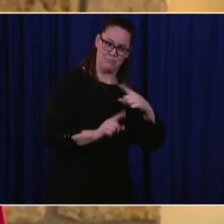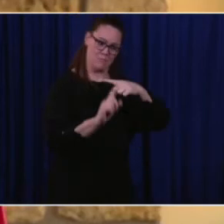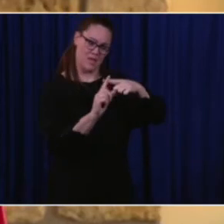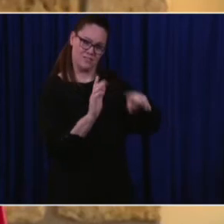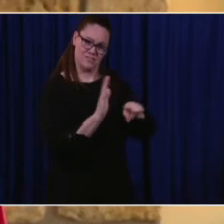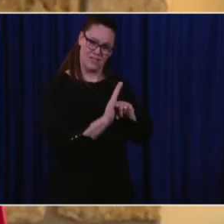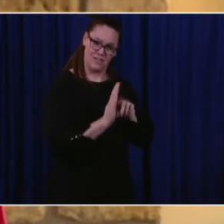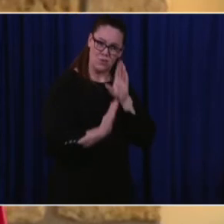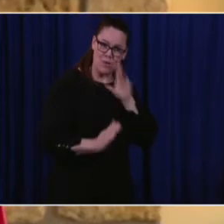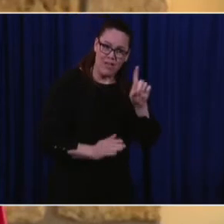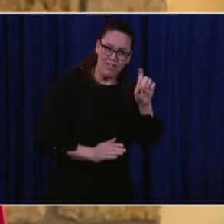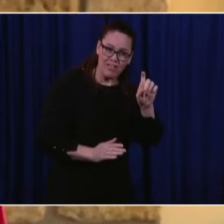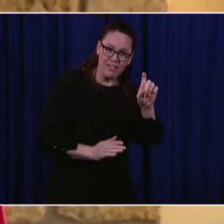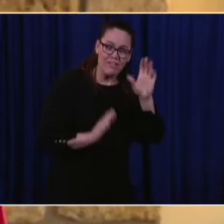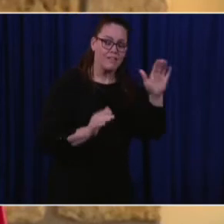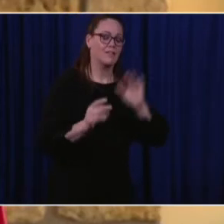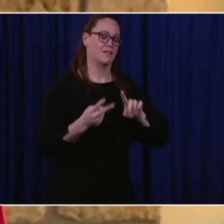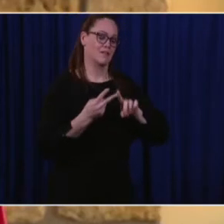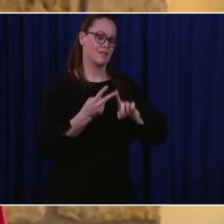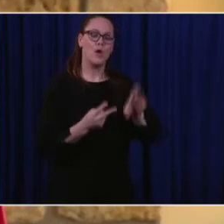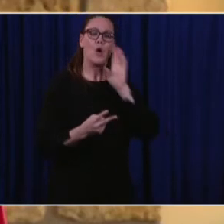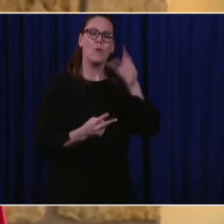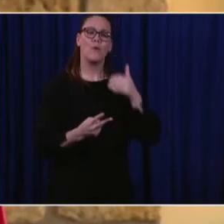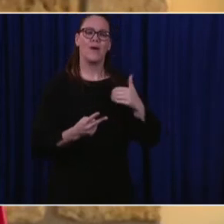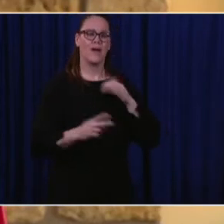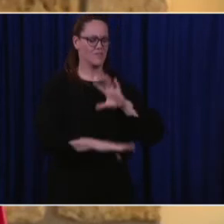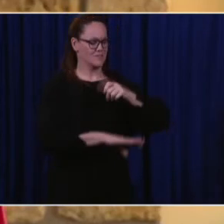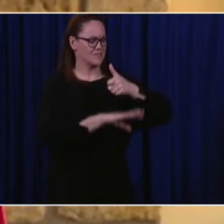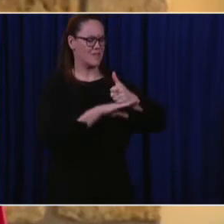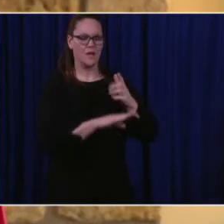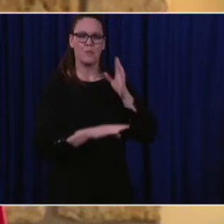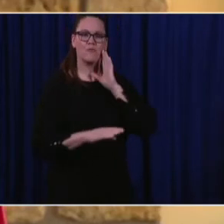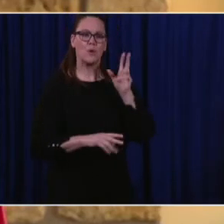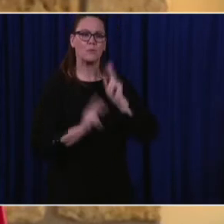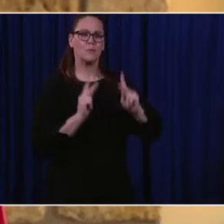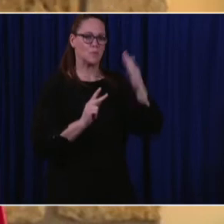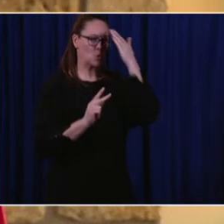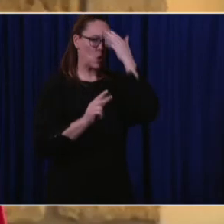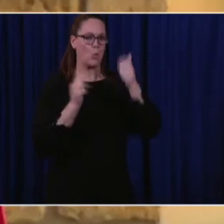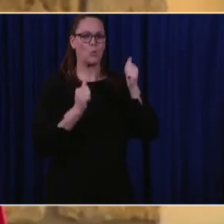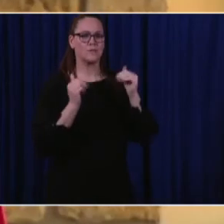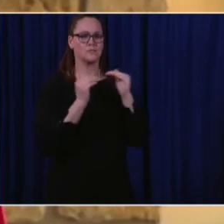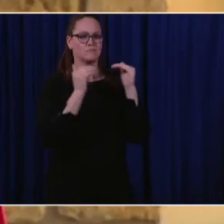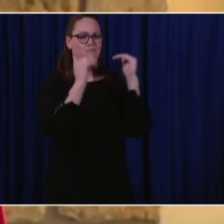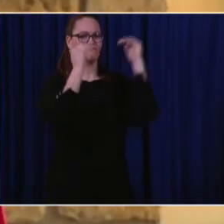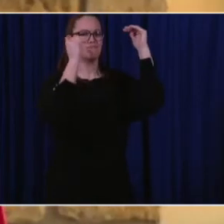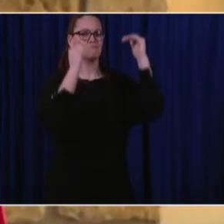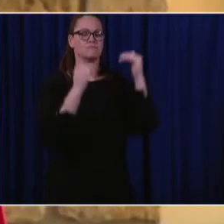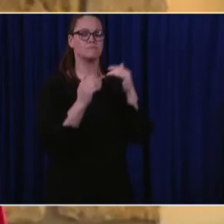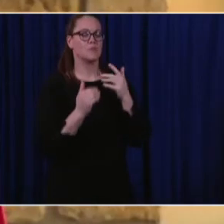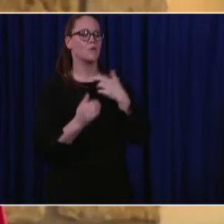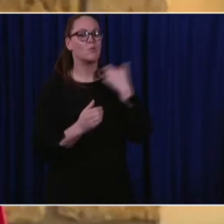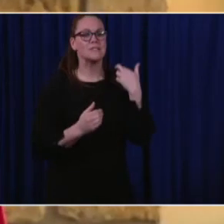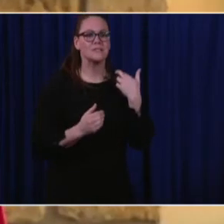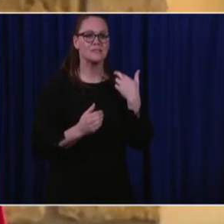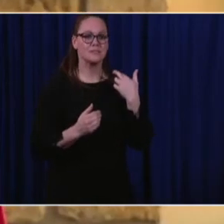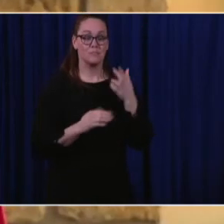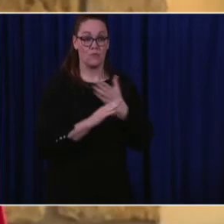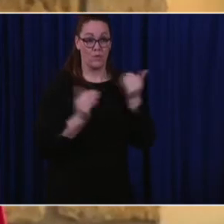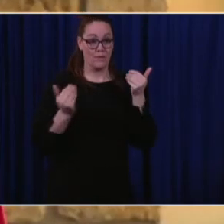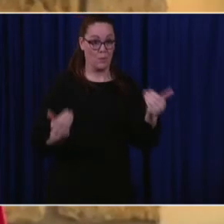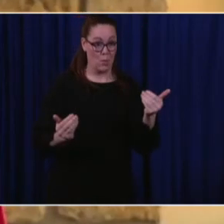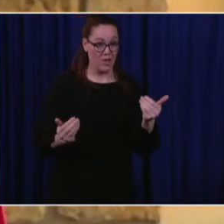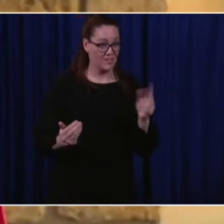know what tier they're in for when a vaccine comes around? Thank you. Yeah, I'll take the second part and then I'll refer to the doctors on the